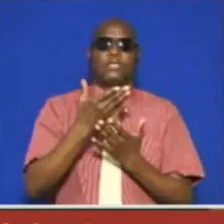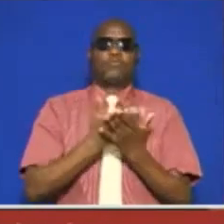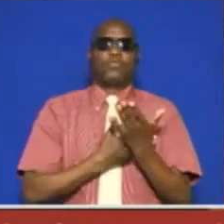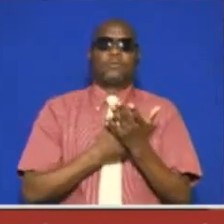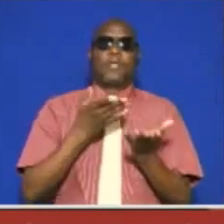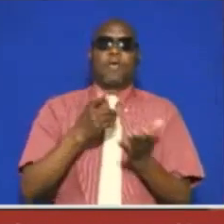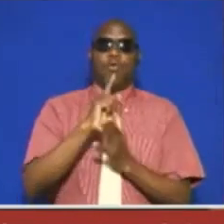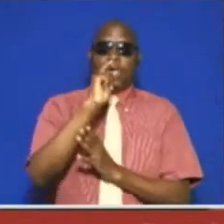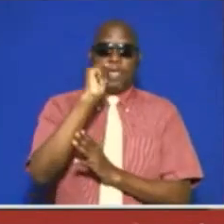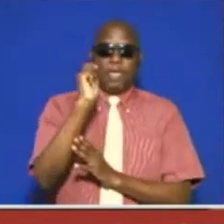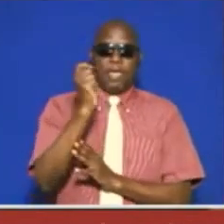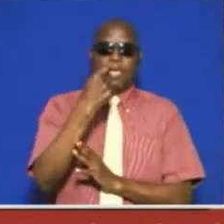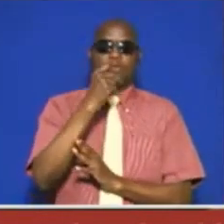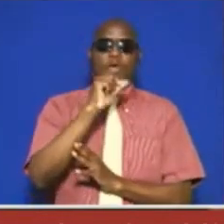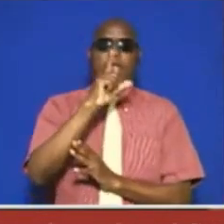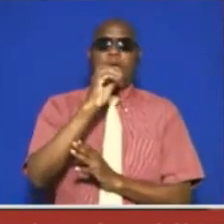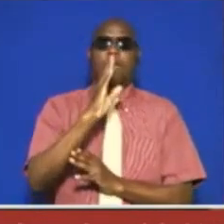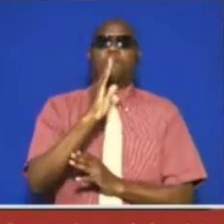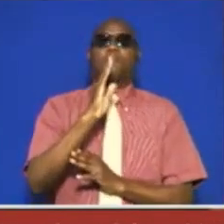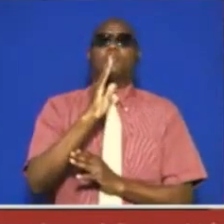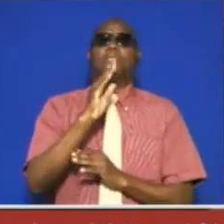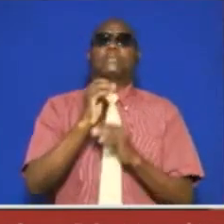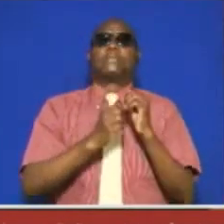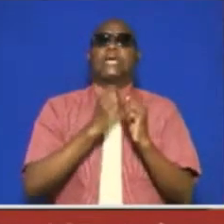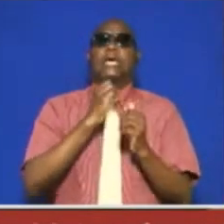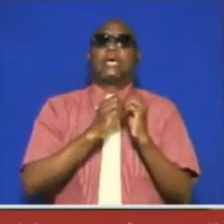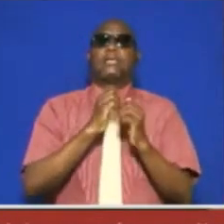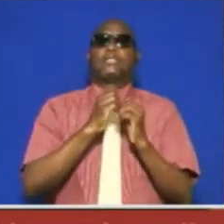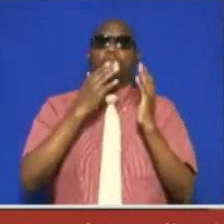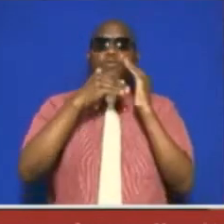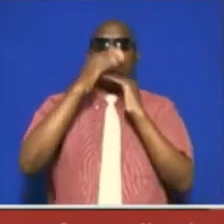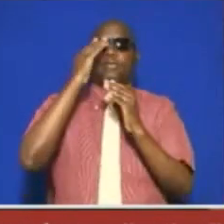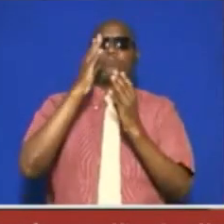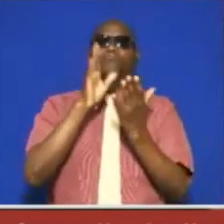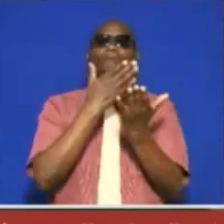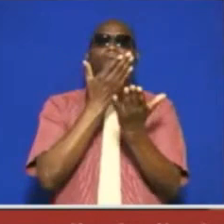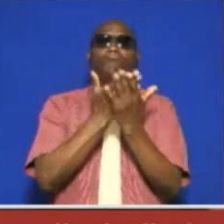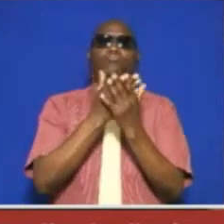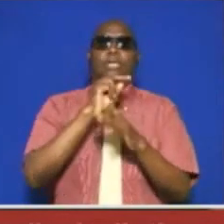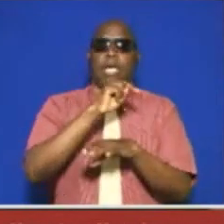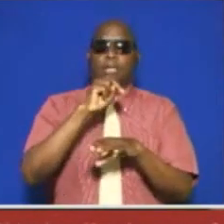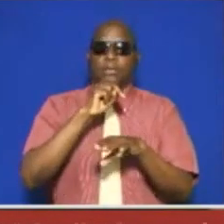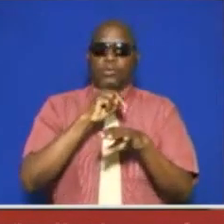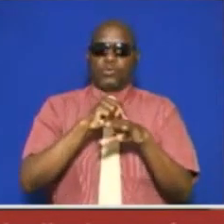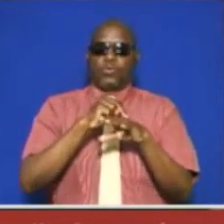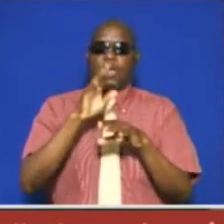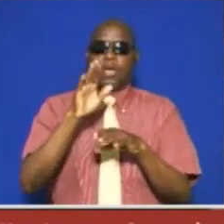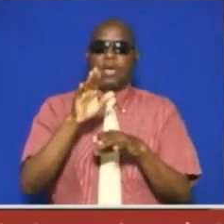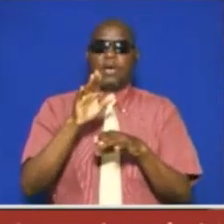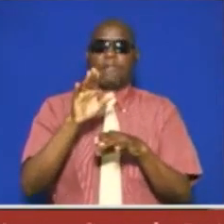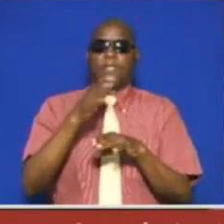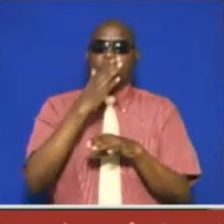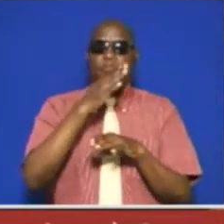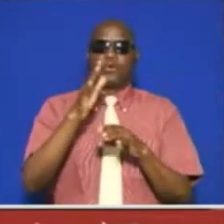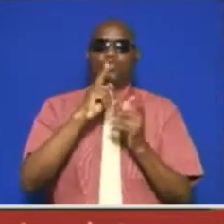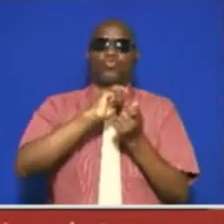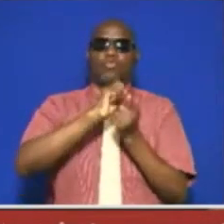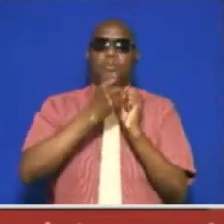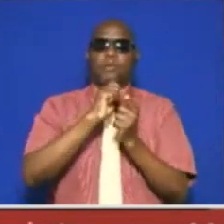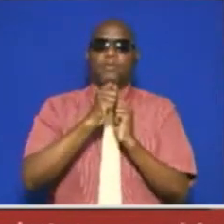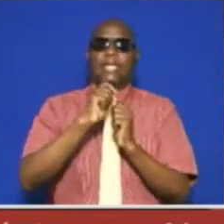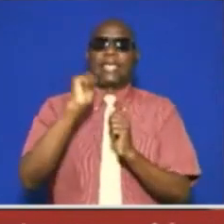Now, Kenyan lab science professionals have petitioned the National Assembly and the Senate to amend the Kenya Health Drug